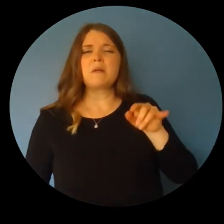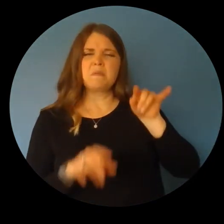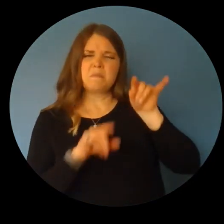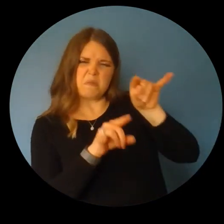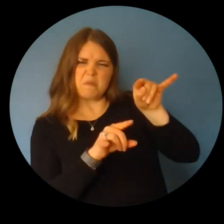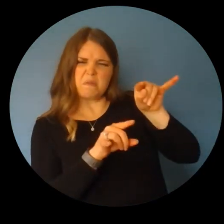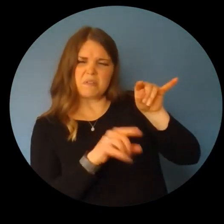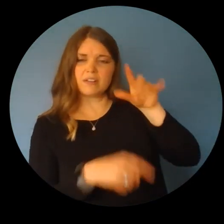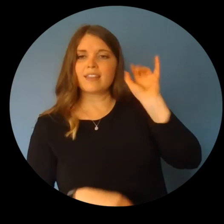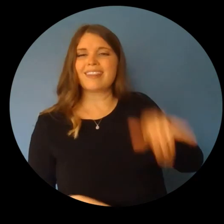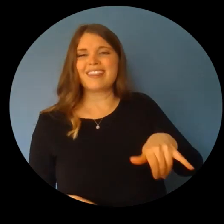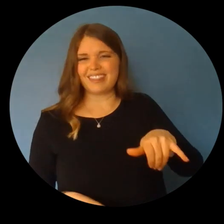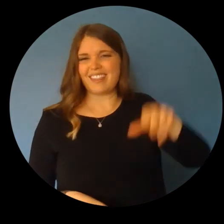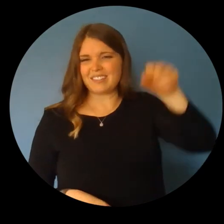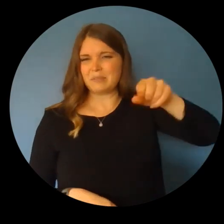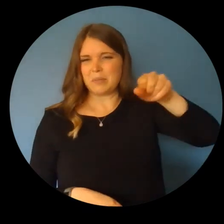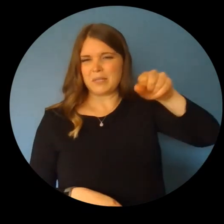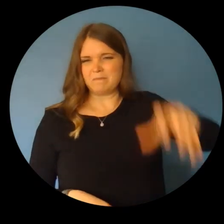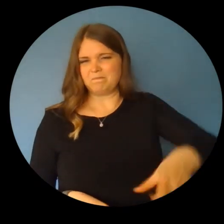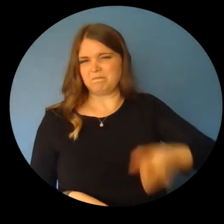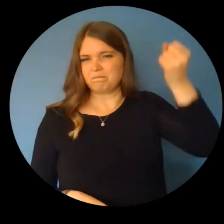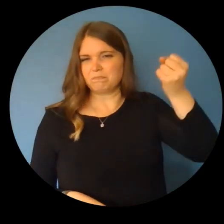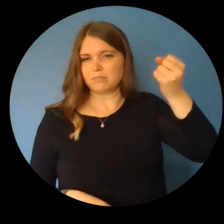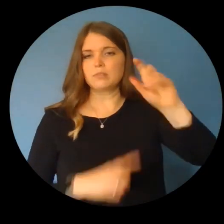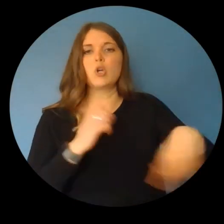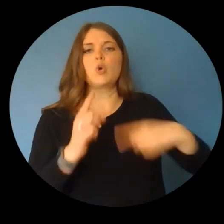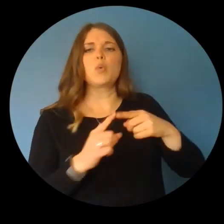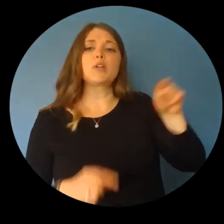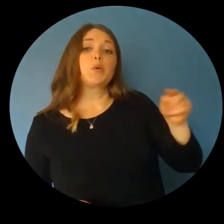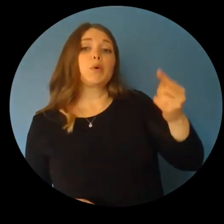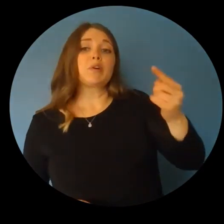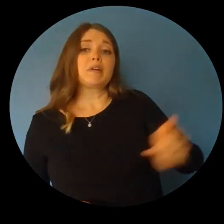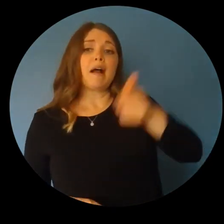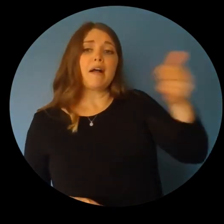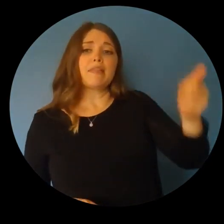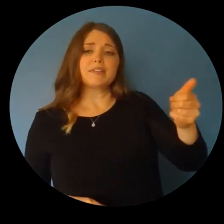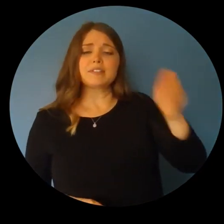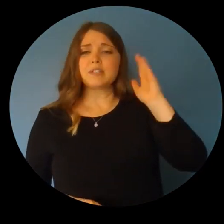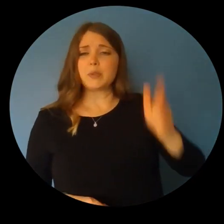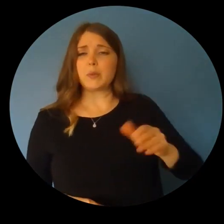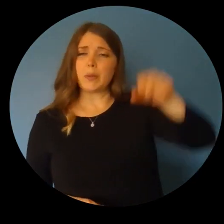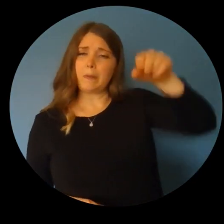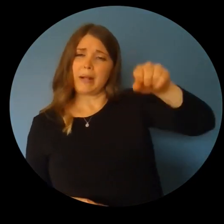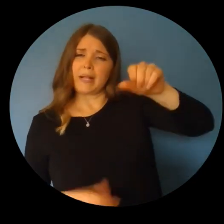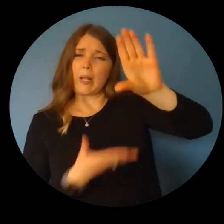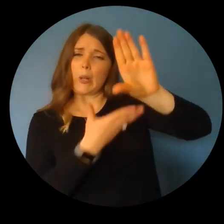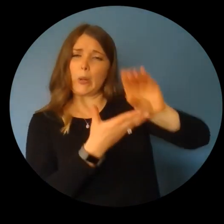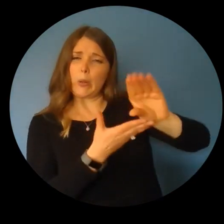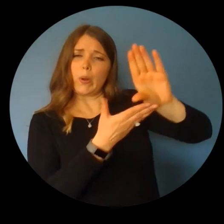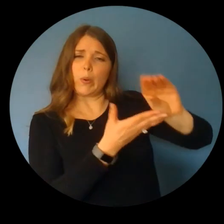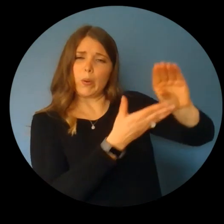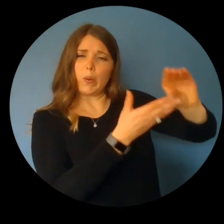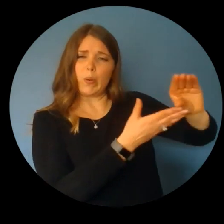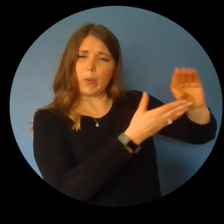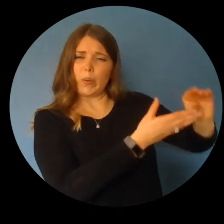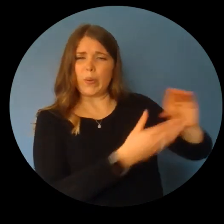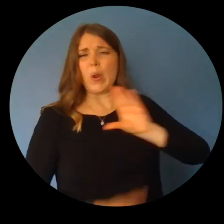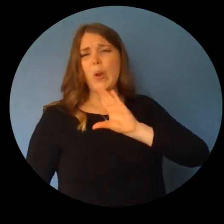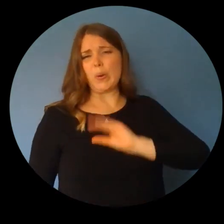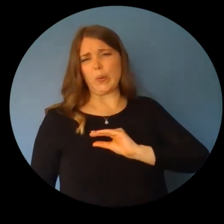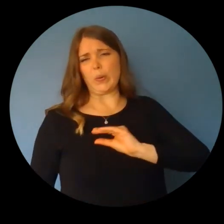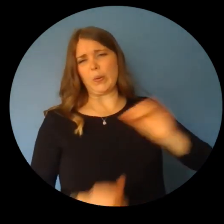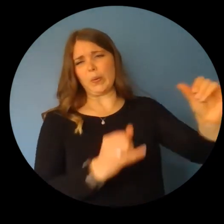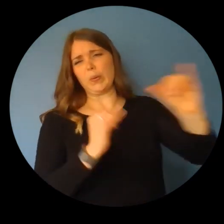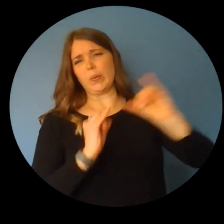dipping. When you hurt others, you dip into their bucket. You will dip into your own bucket too.